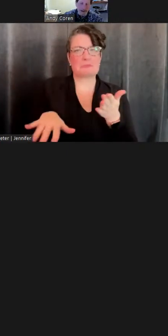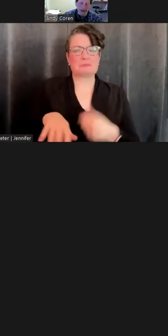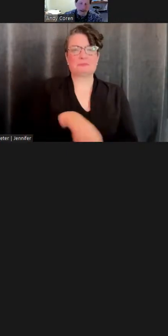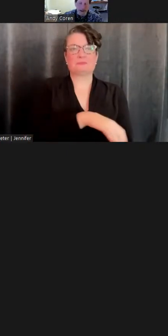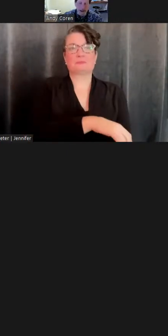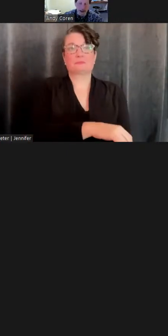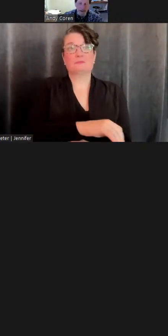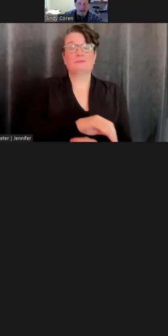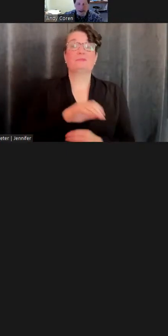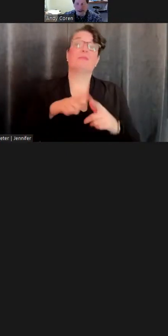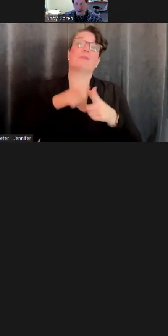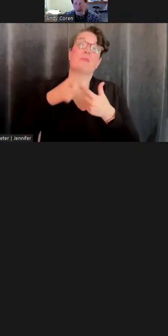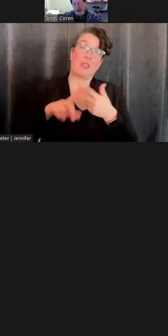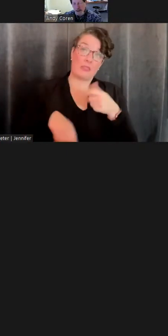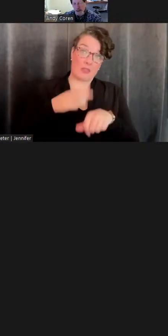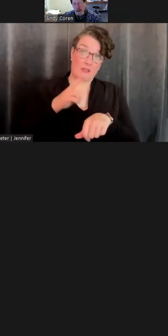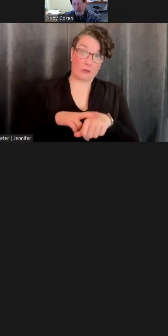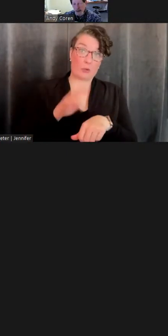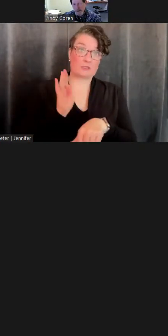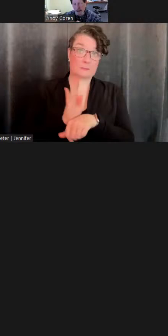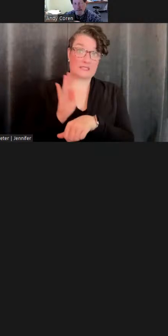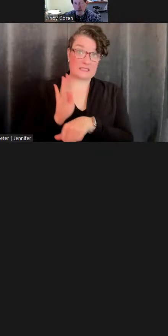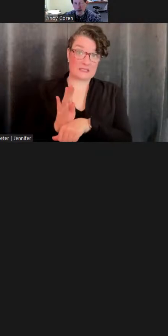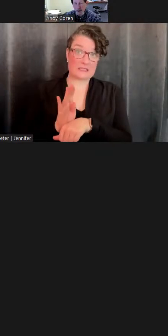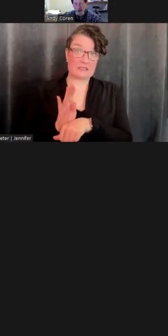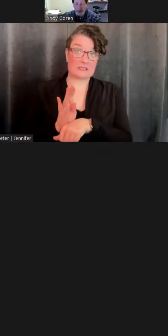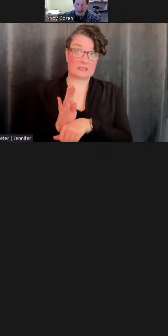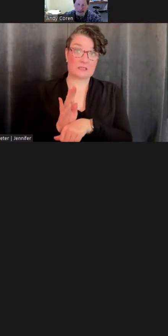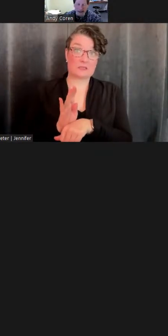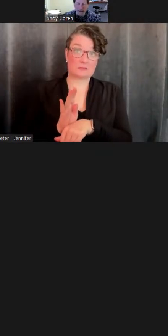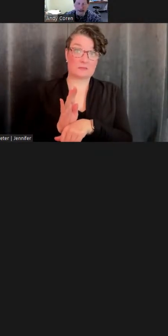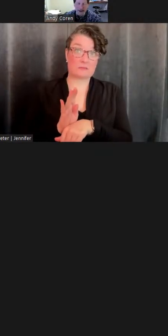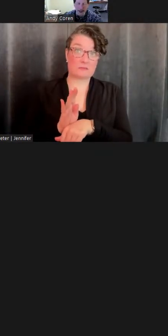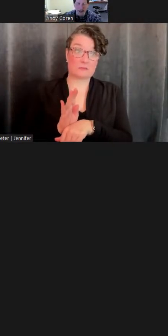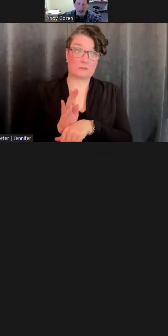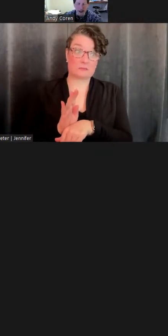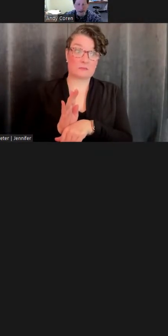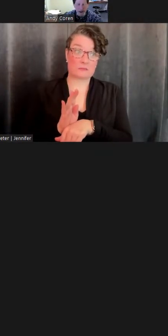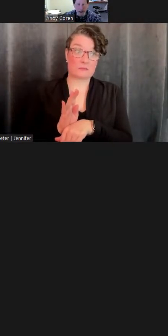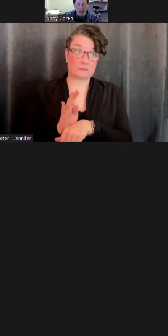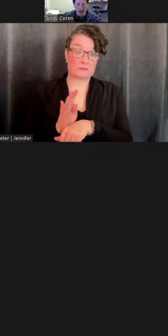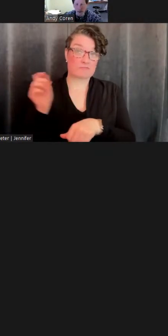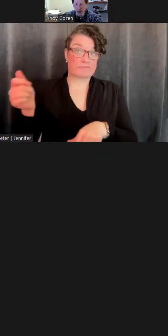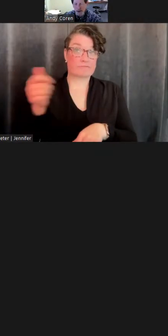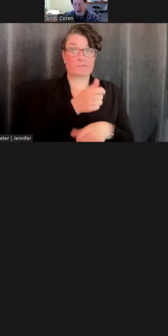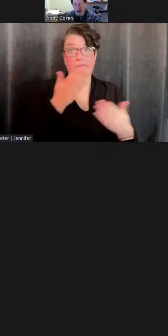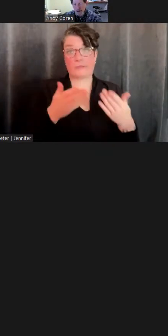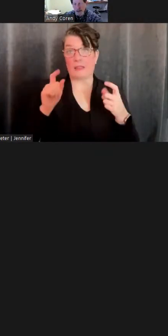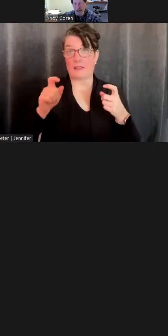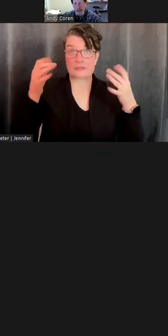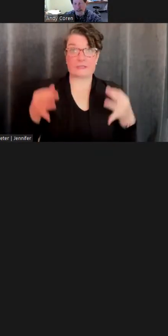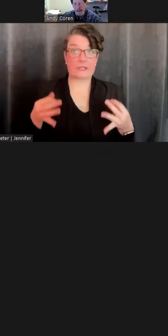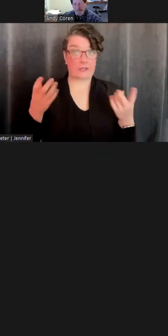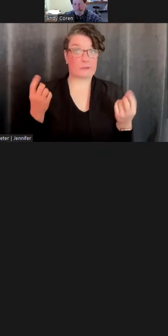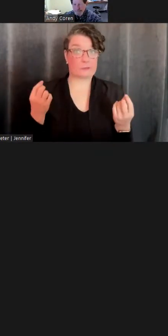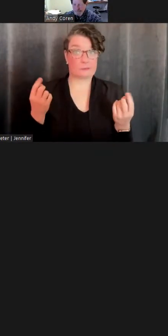course, businesses may be at a point where they need to decide on their own what they want to